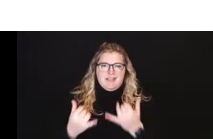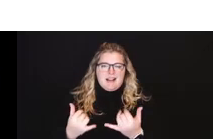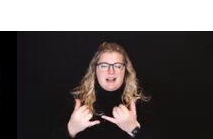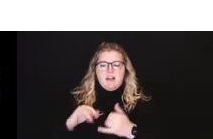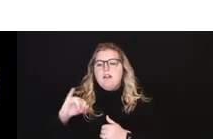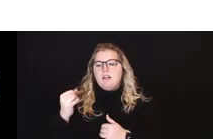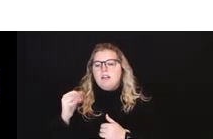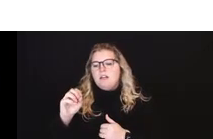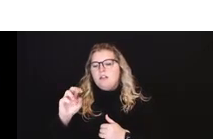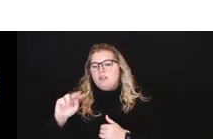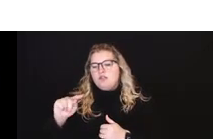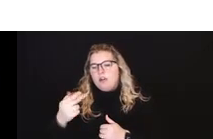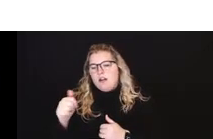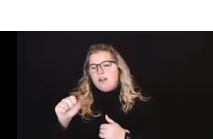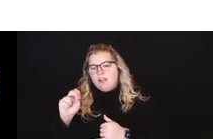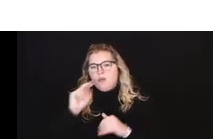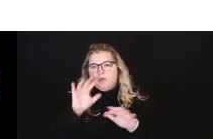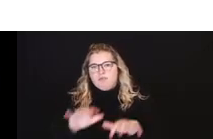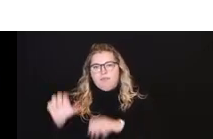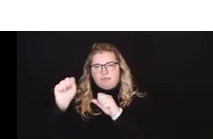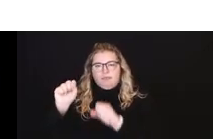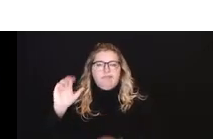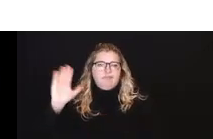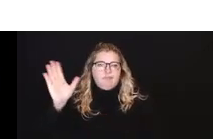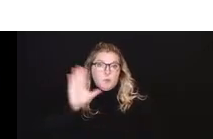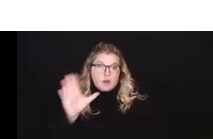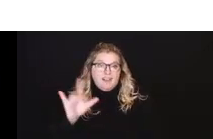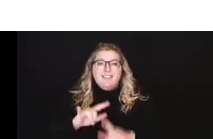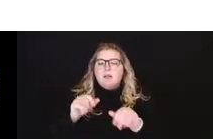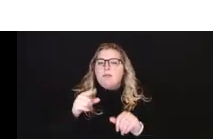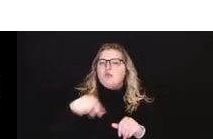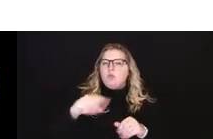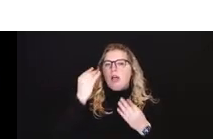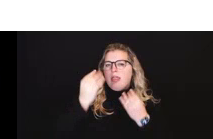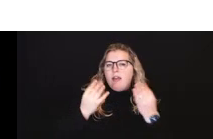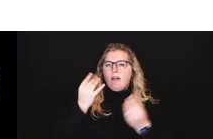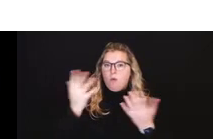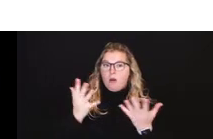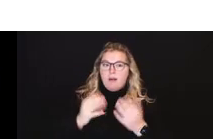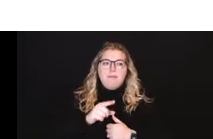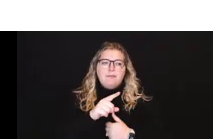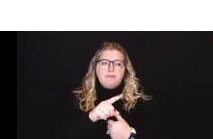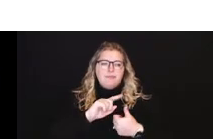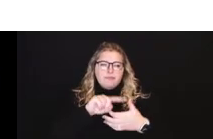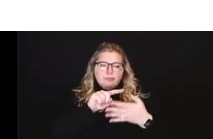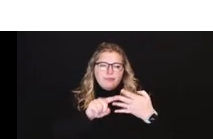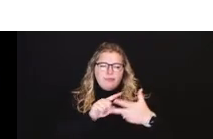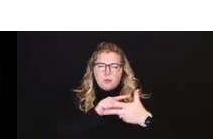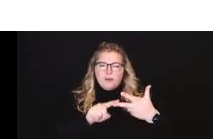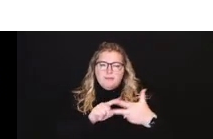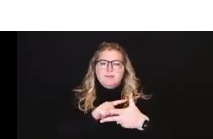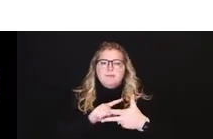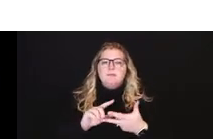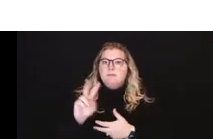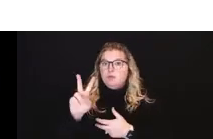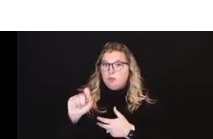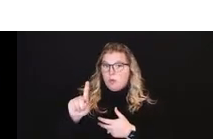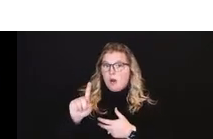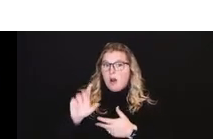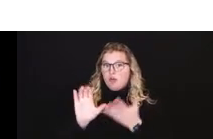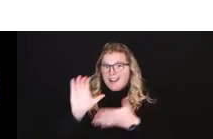of everything very well, there are some things we encourage you to think. We encourage you to think of how well the new 2.1